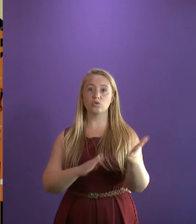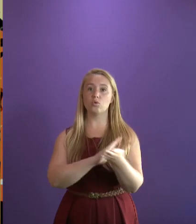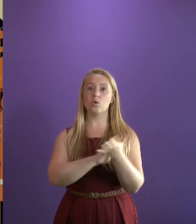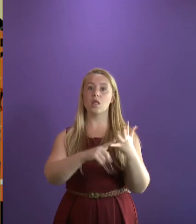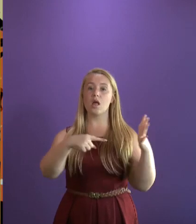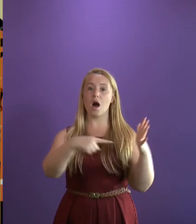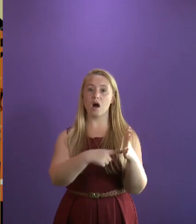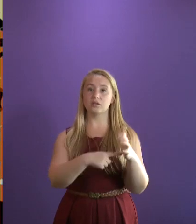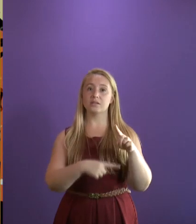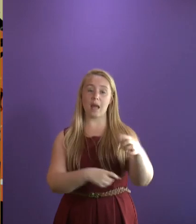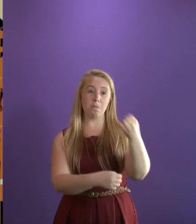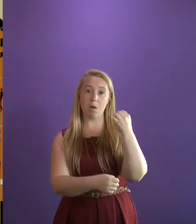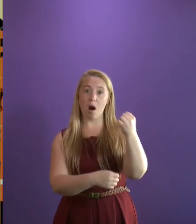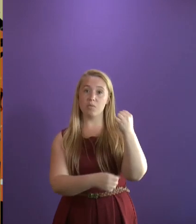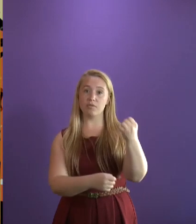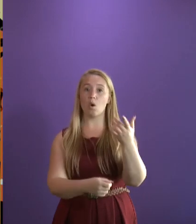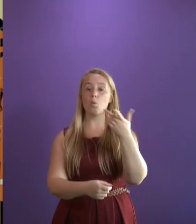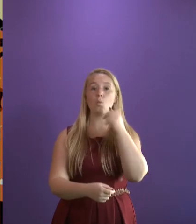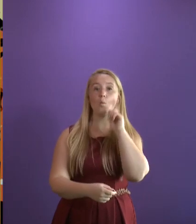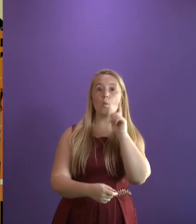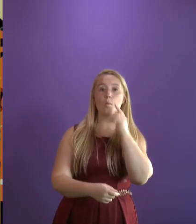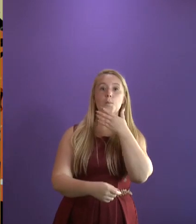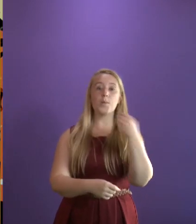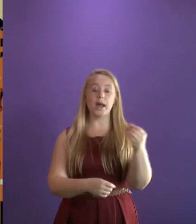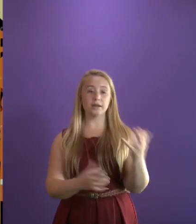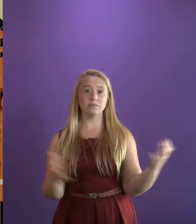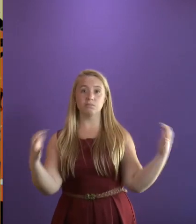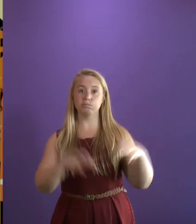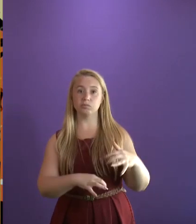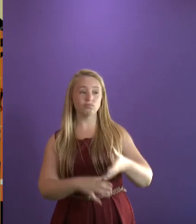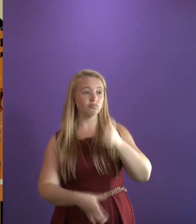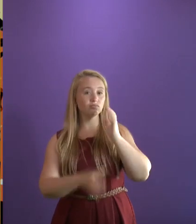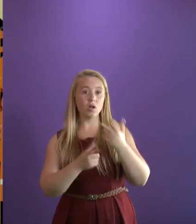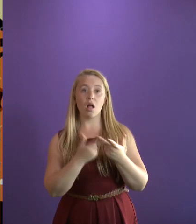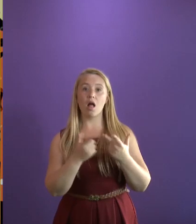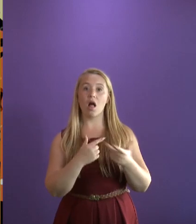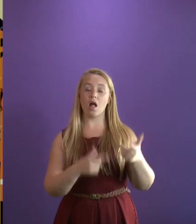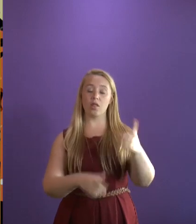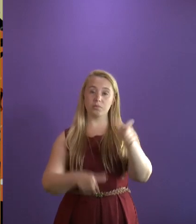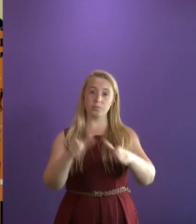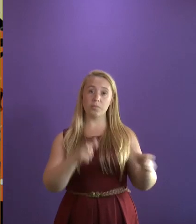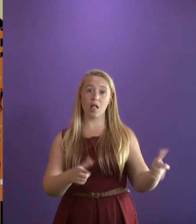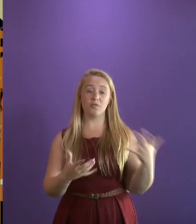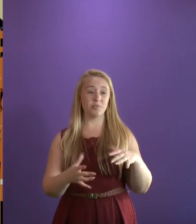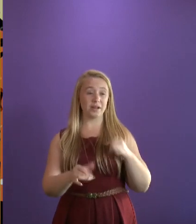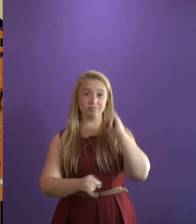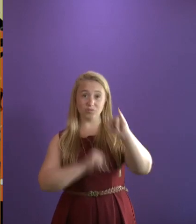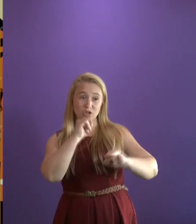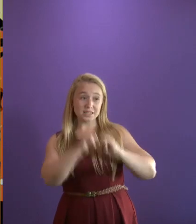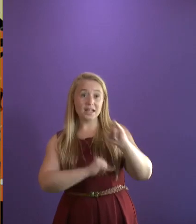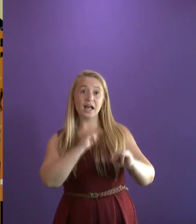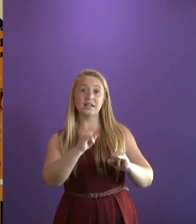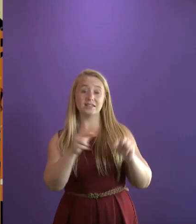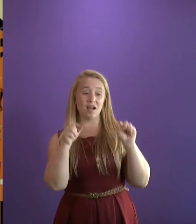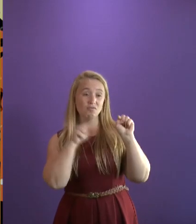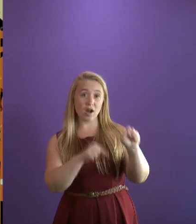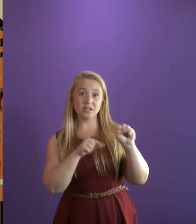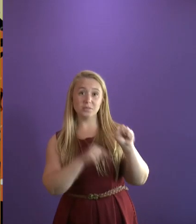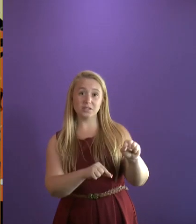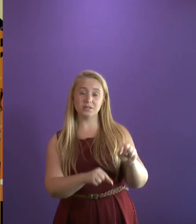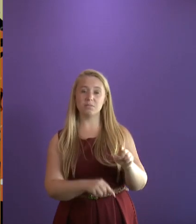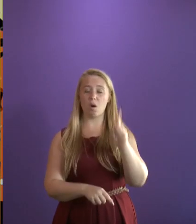with women, drink with other men. And often they've faced criticism, they've faced harassment, but they're standing there and they're